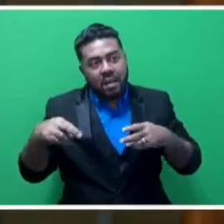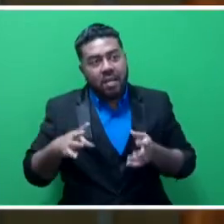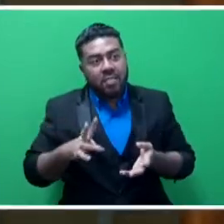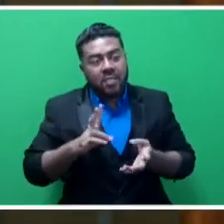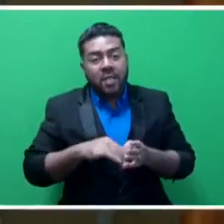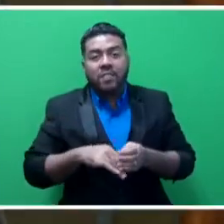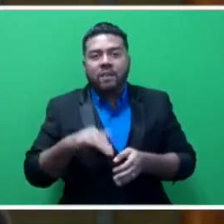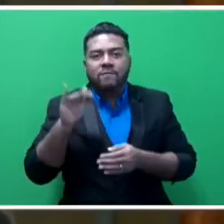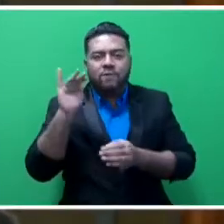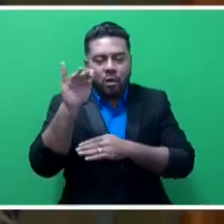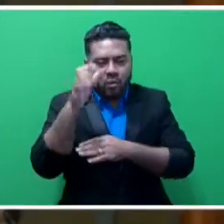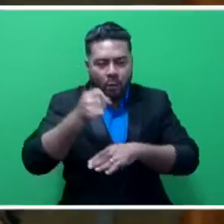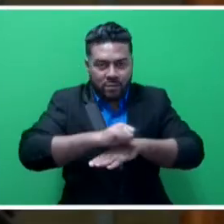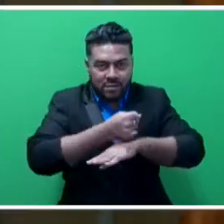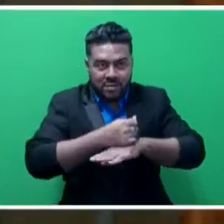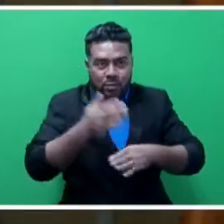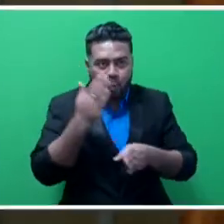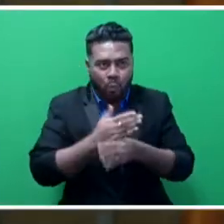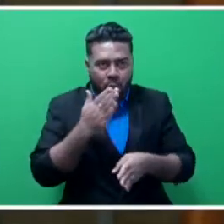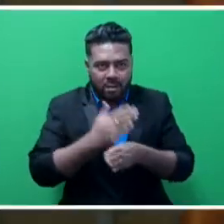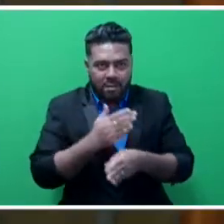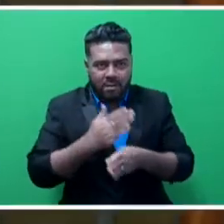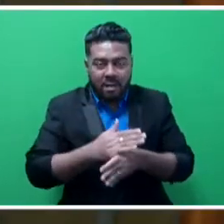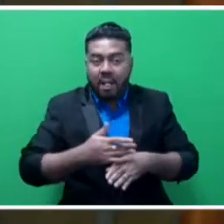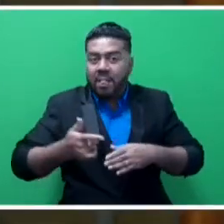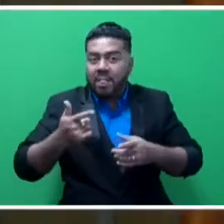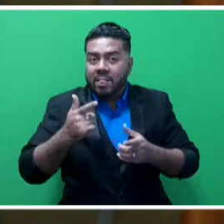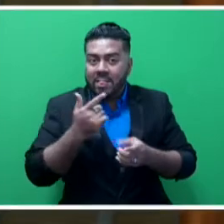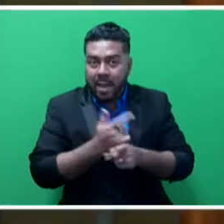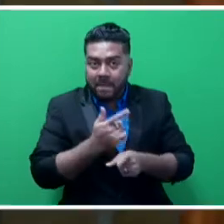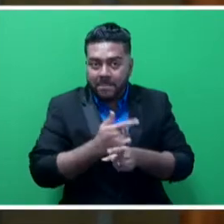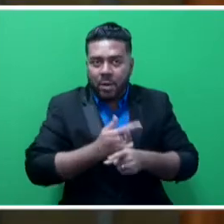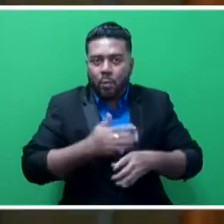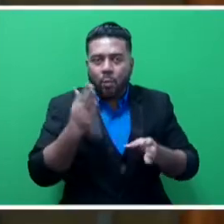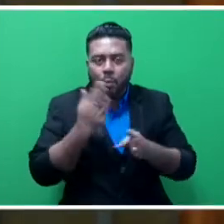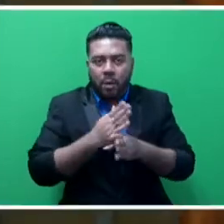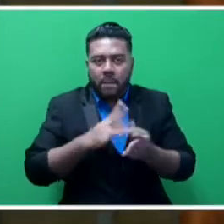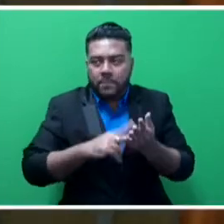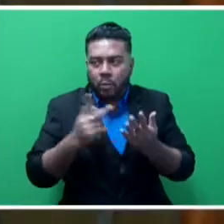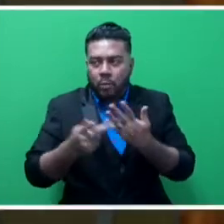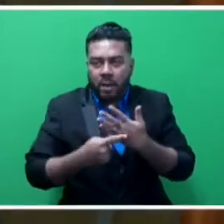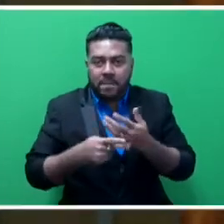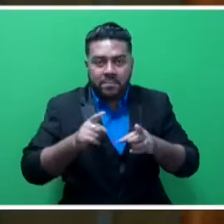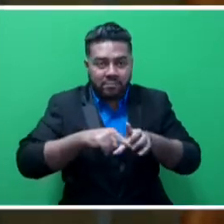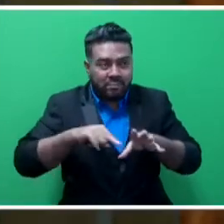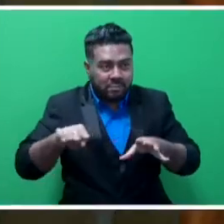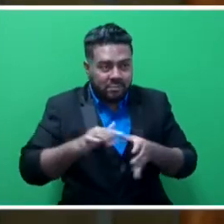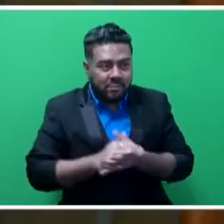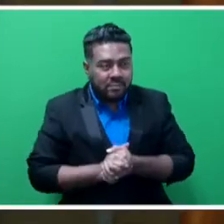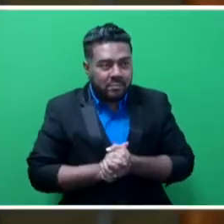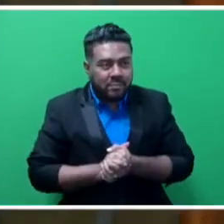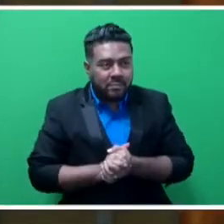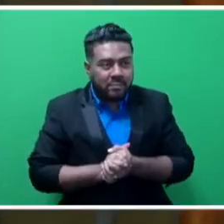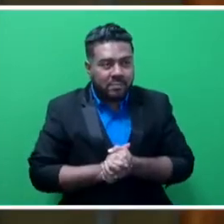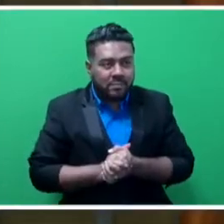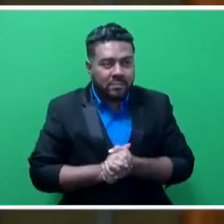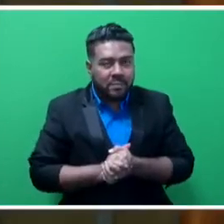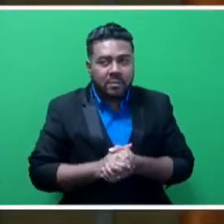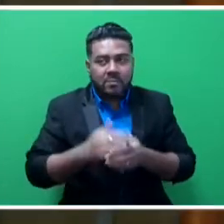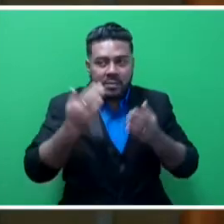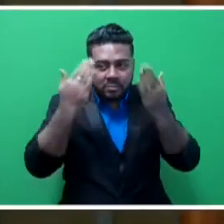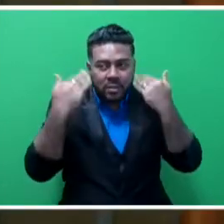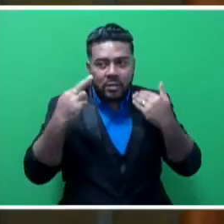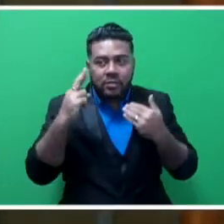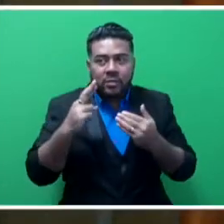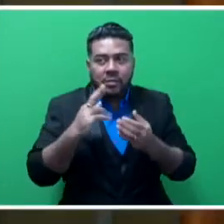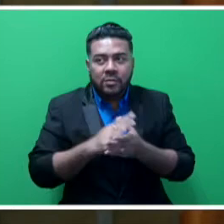Foreign Employment Service, which looks after the labour mobility program in the ministry. Mr. Speaker, on the role